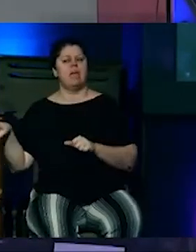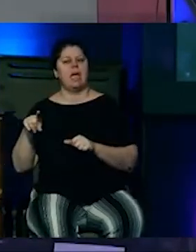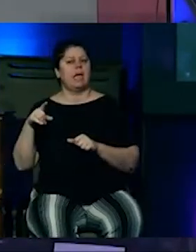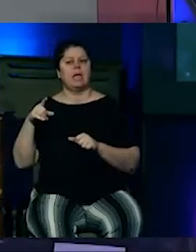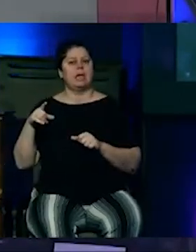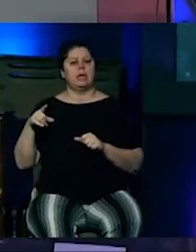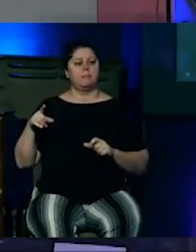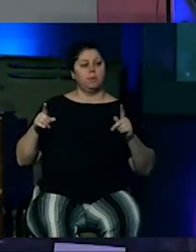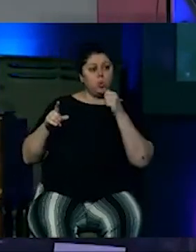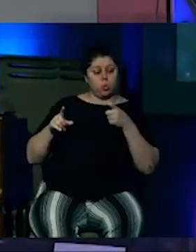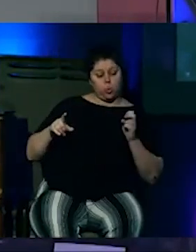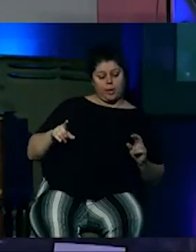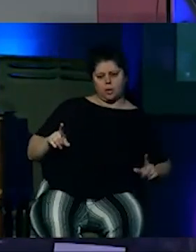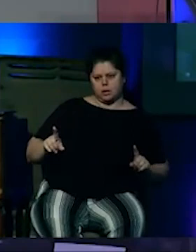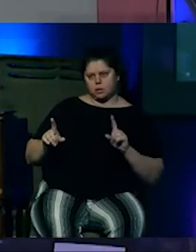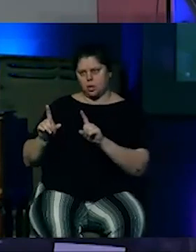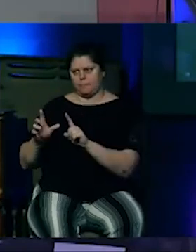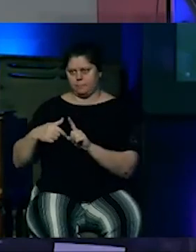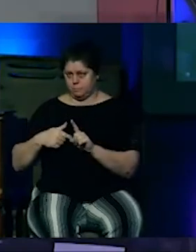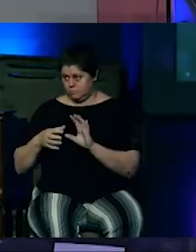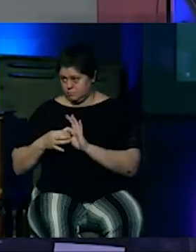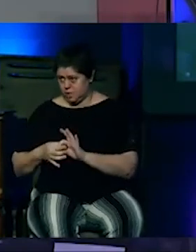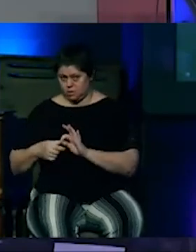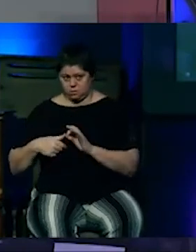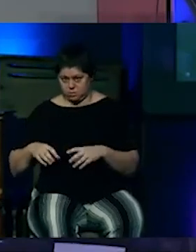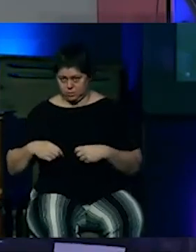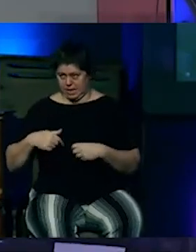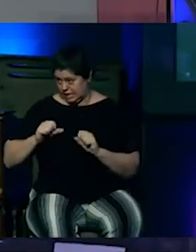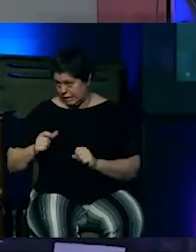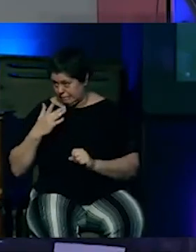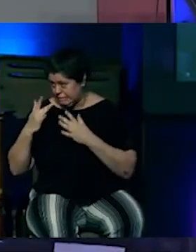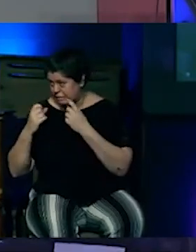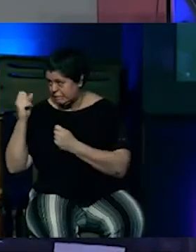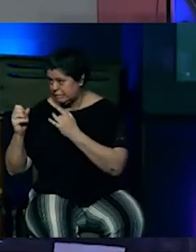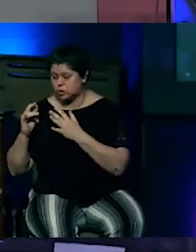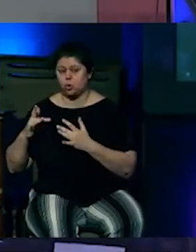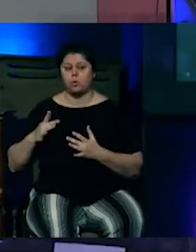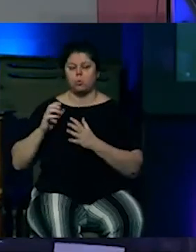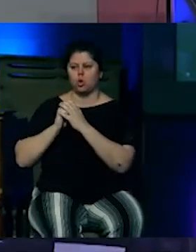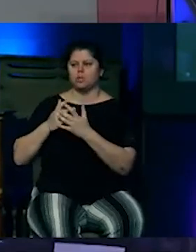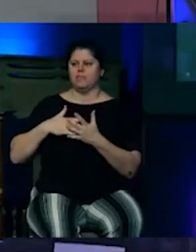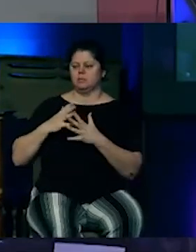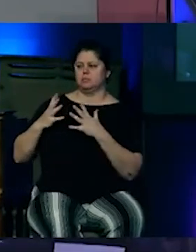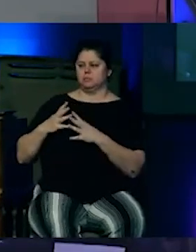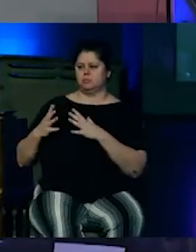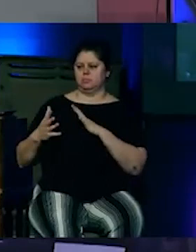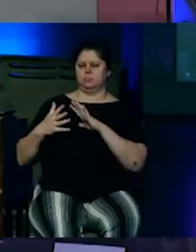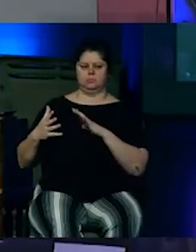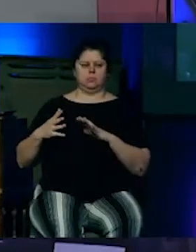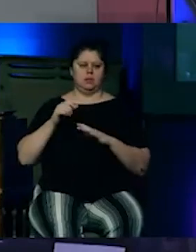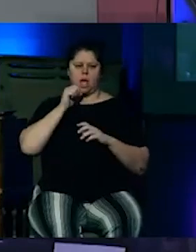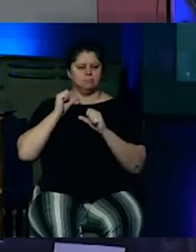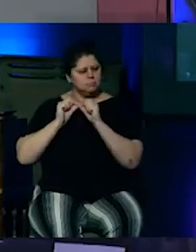like, they can belong, they love, the church accepts them. And so it makes the worship feel really insecure, right?